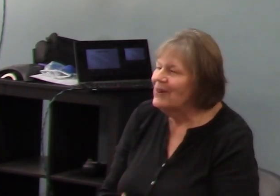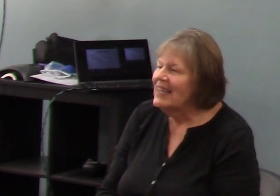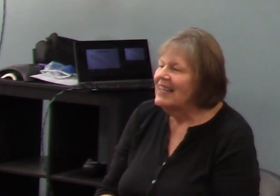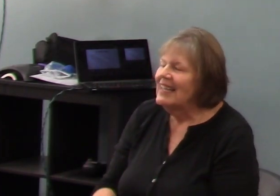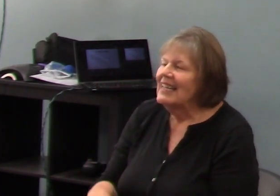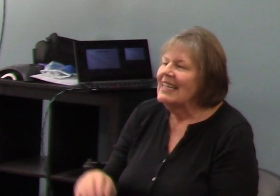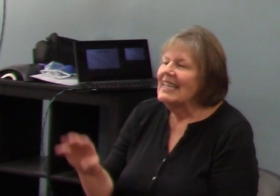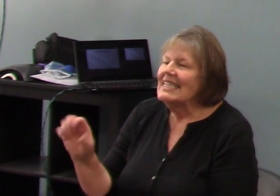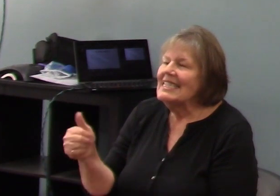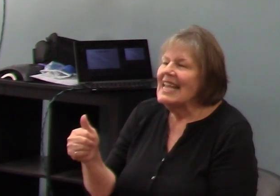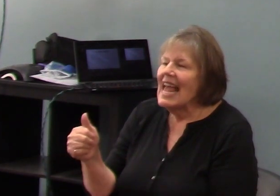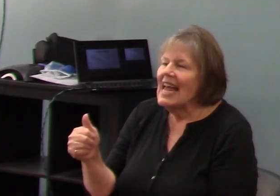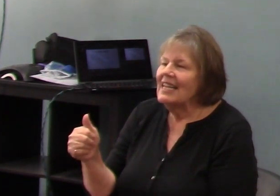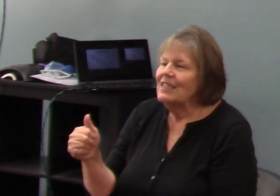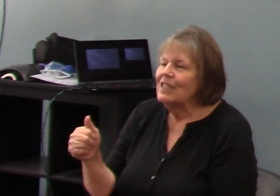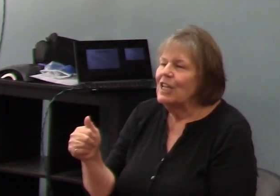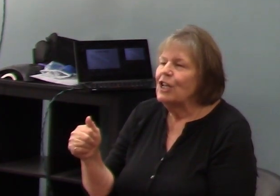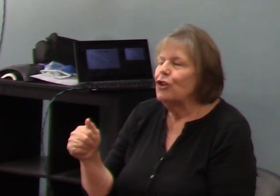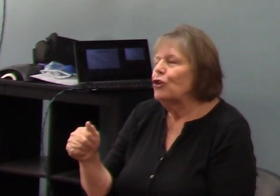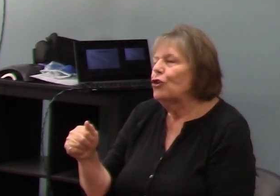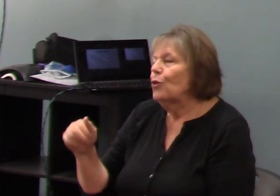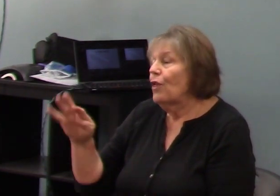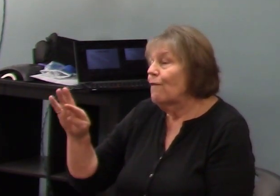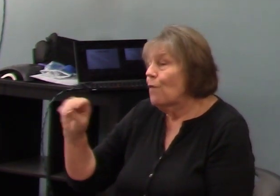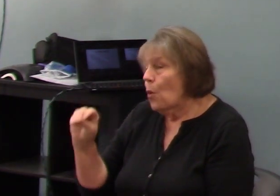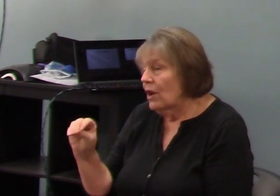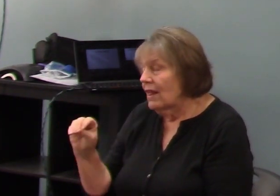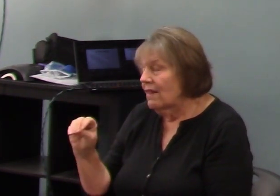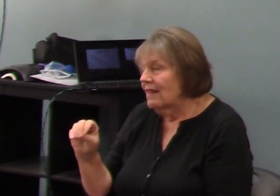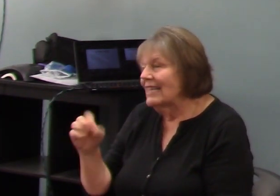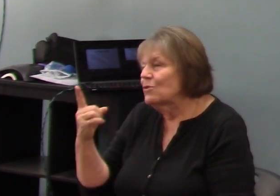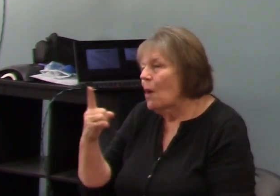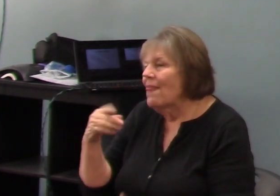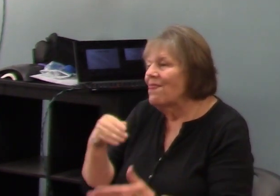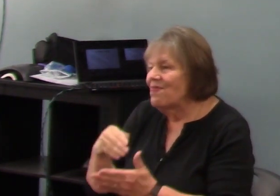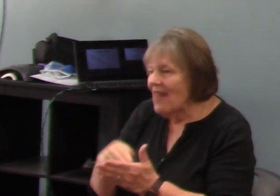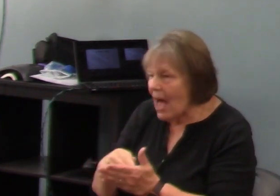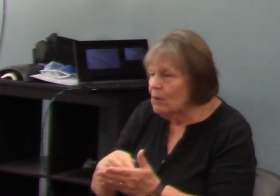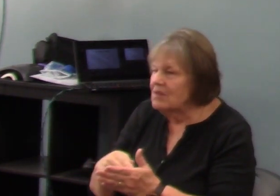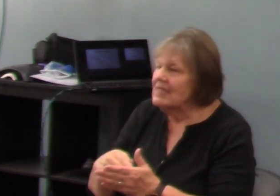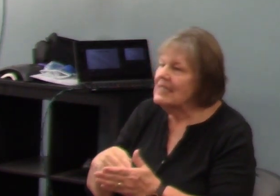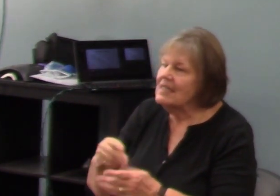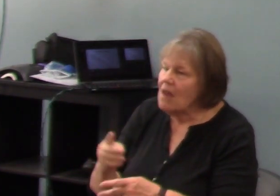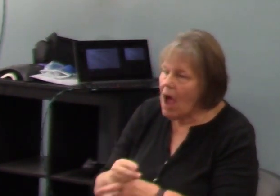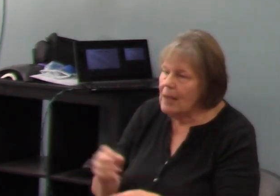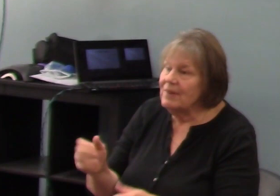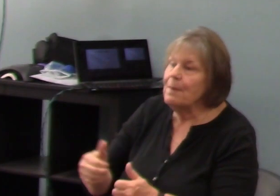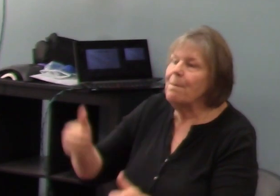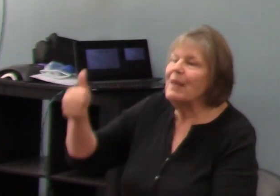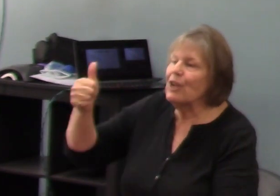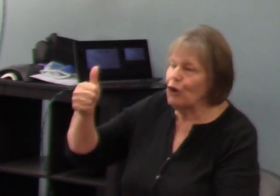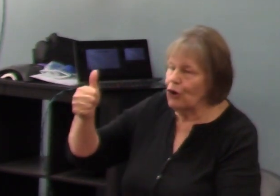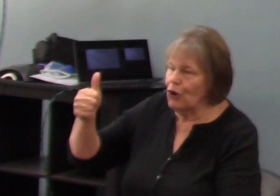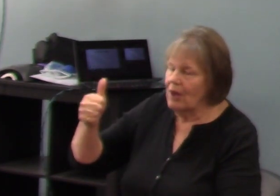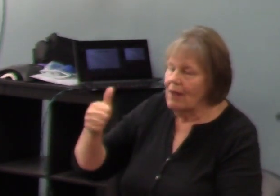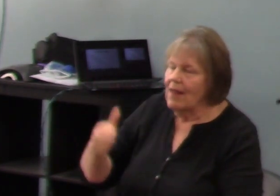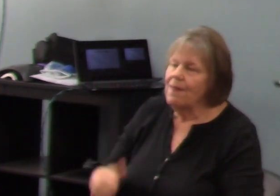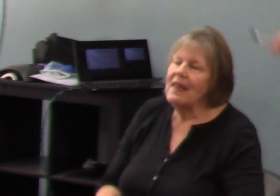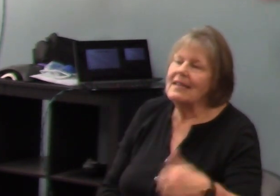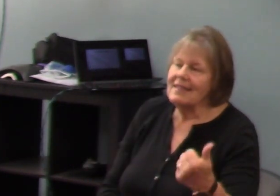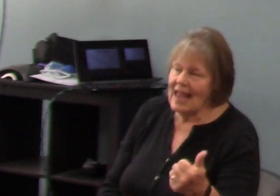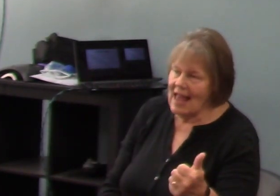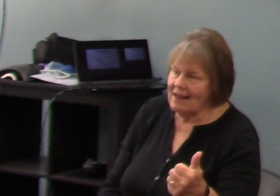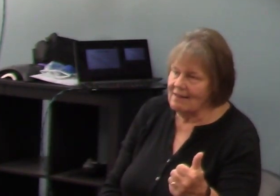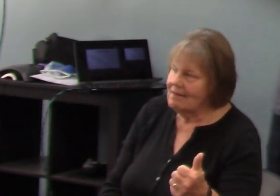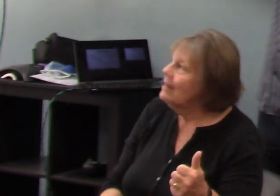10 to the 40th is 1,000 times bigger than 10 to the 37th, because what I've done is I've multiplied